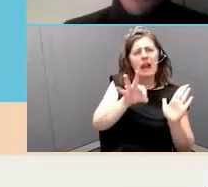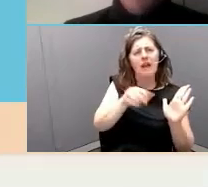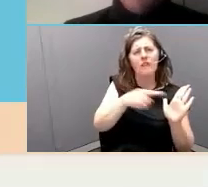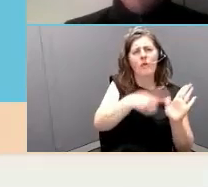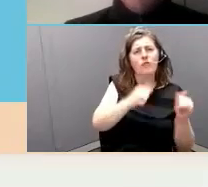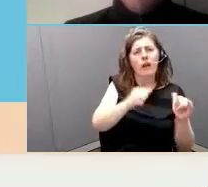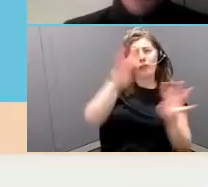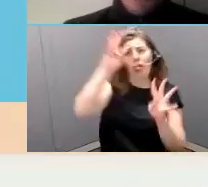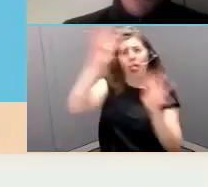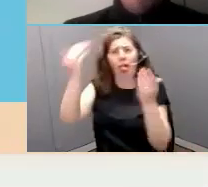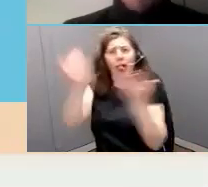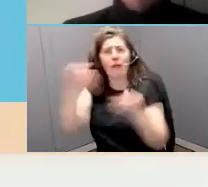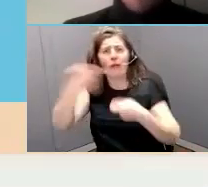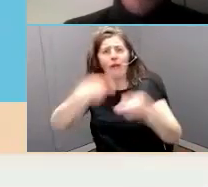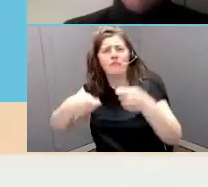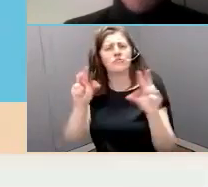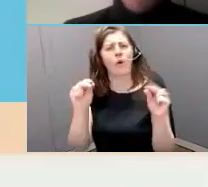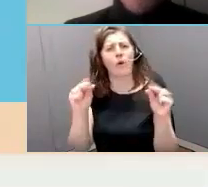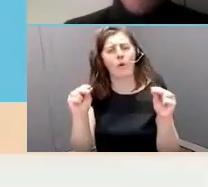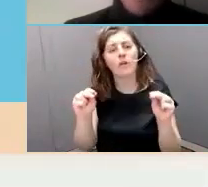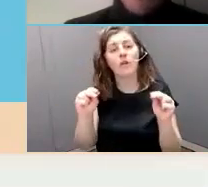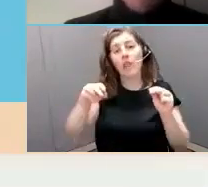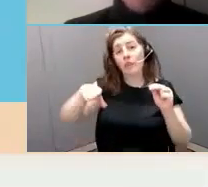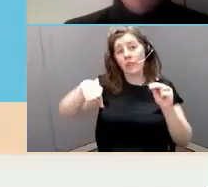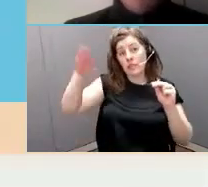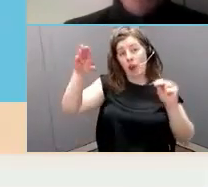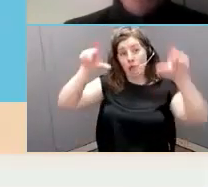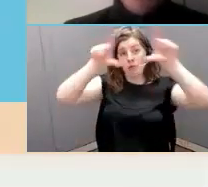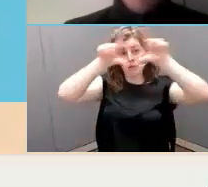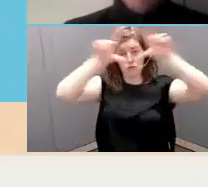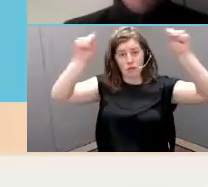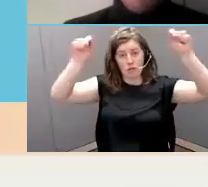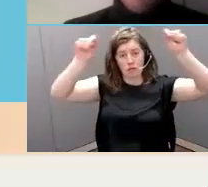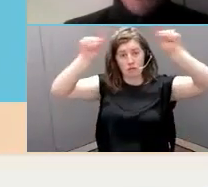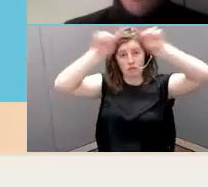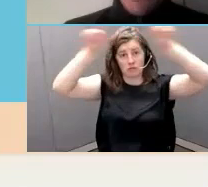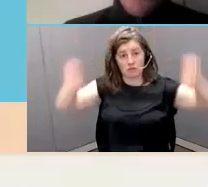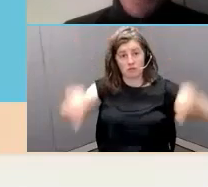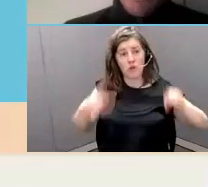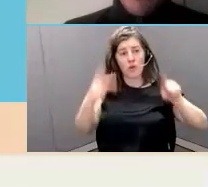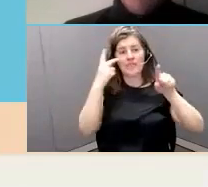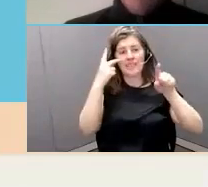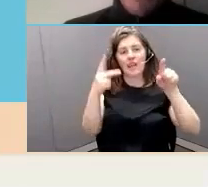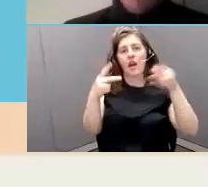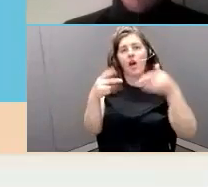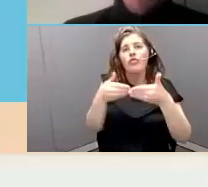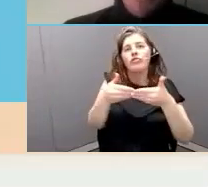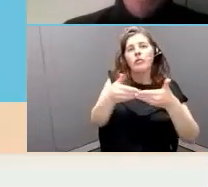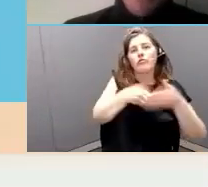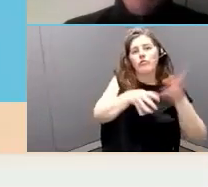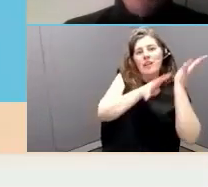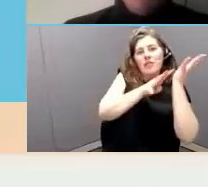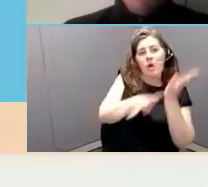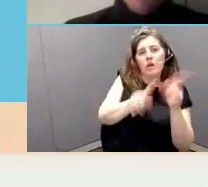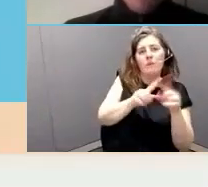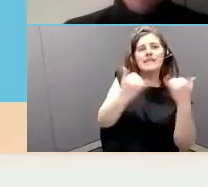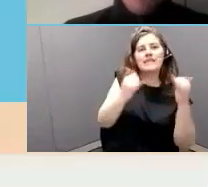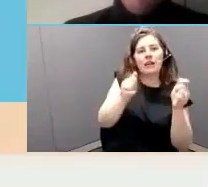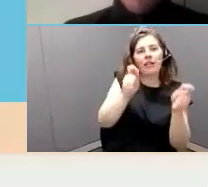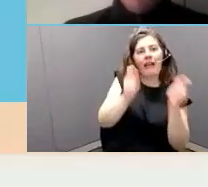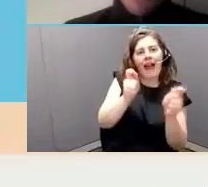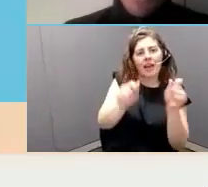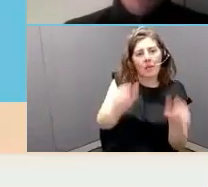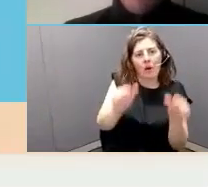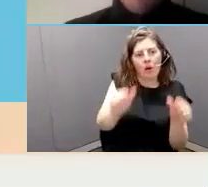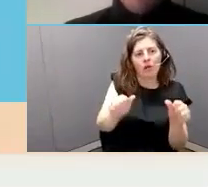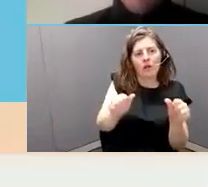the wheel. Up at the top of your screen, you'll see the preloaded, but still editable,